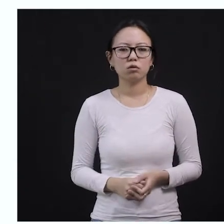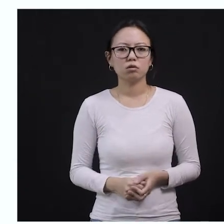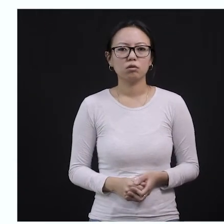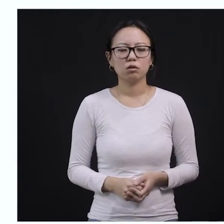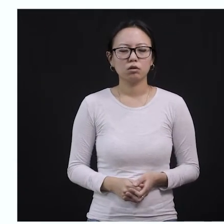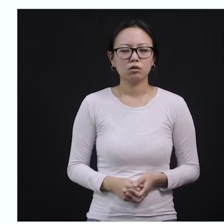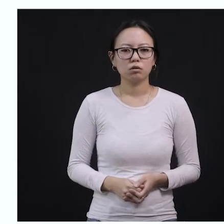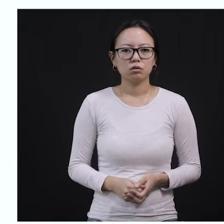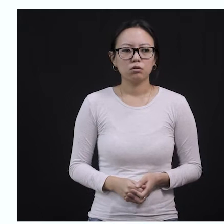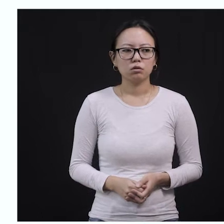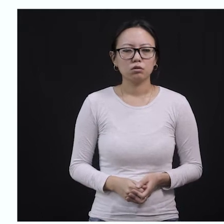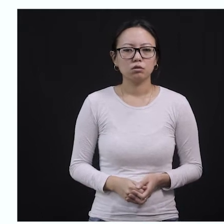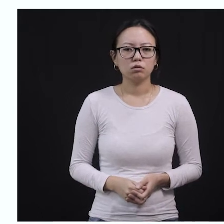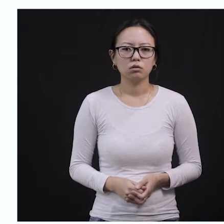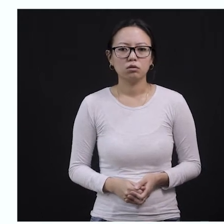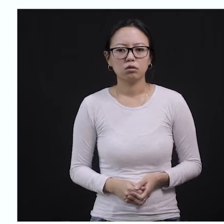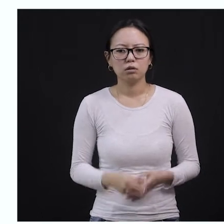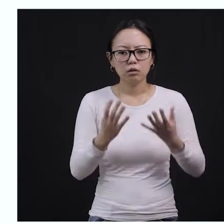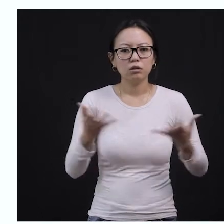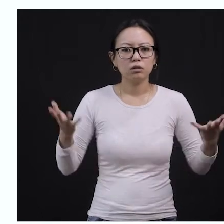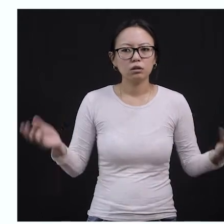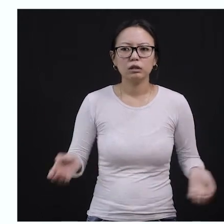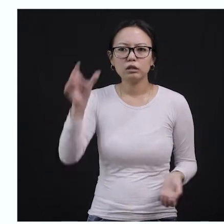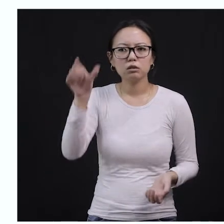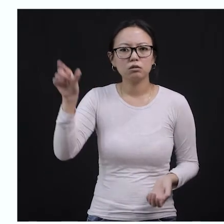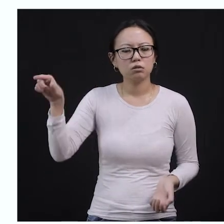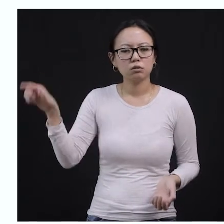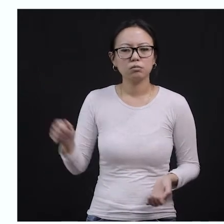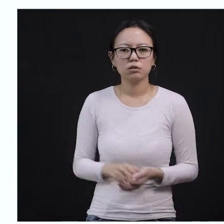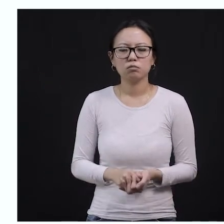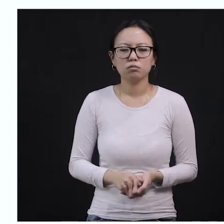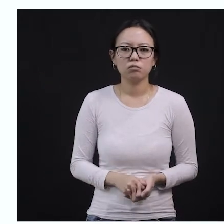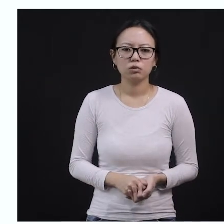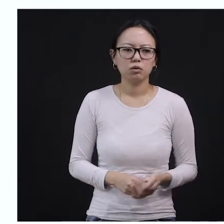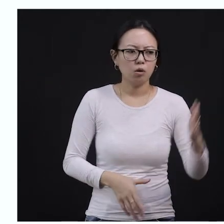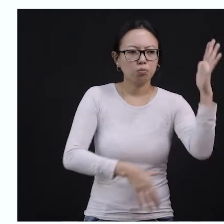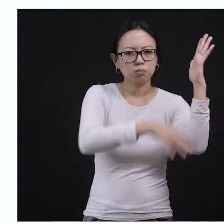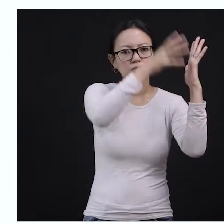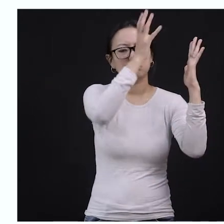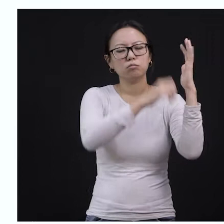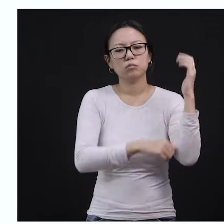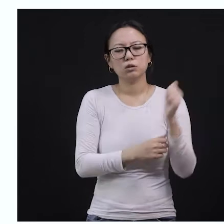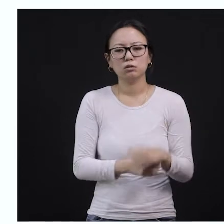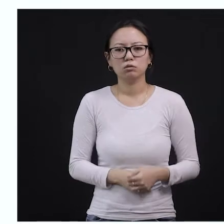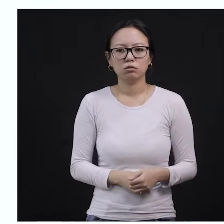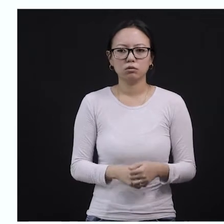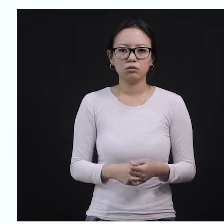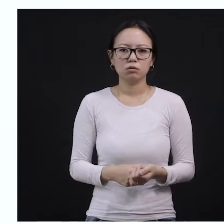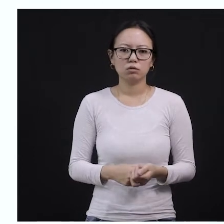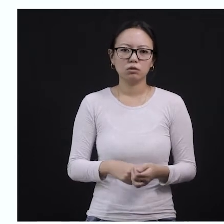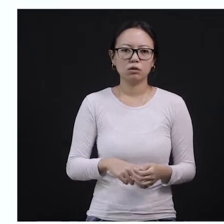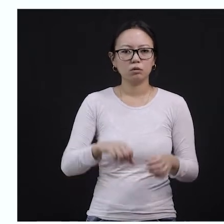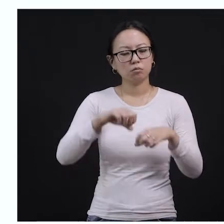away humans as well as the things in their homes. Also, the huge buildings are broken down because of the